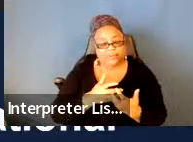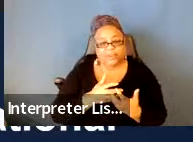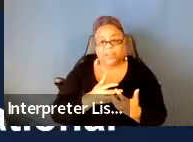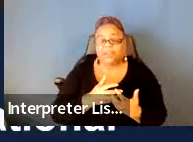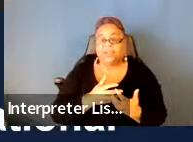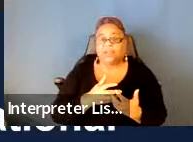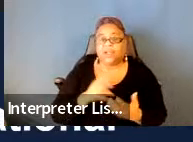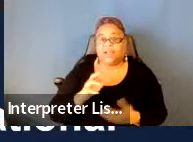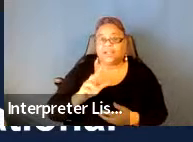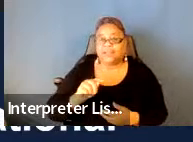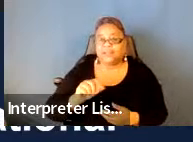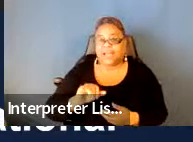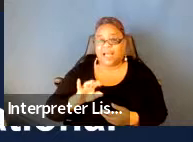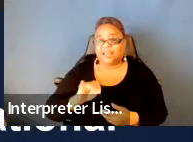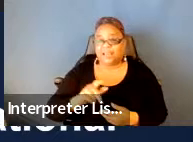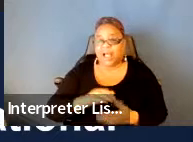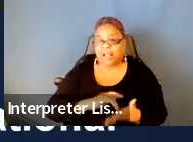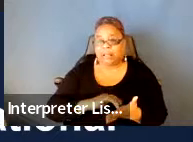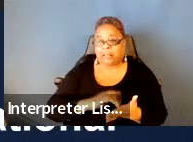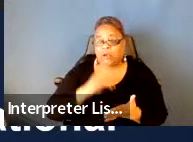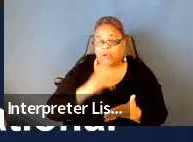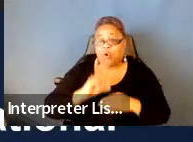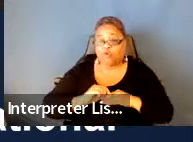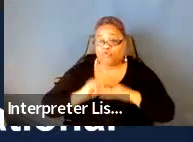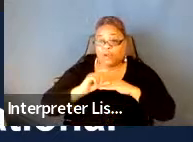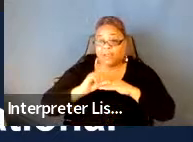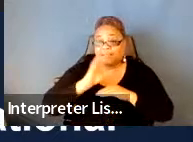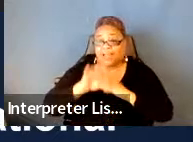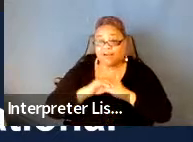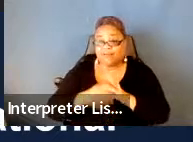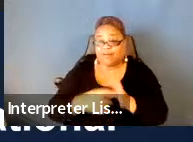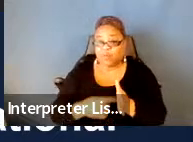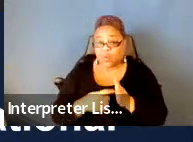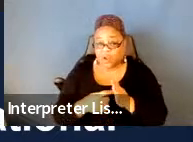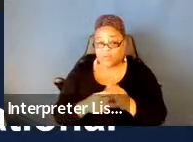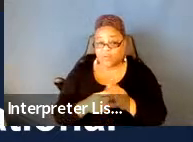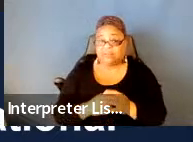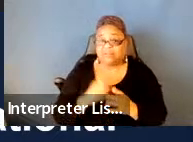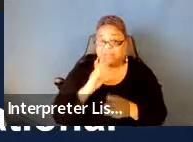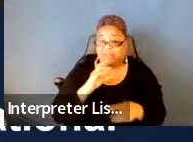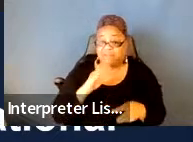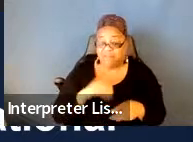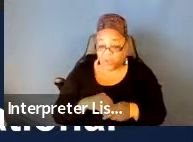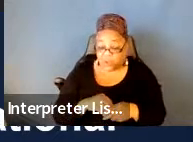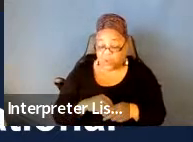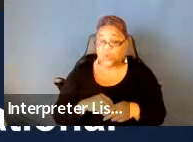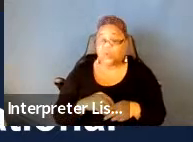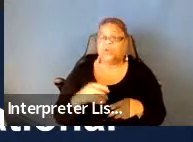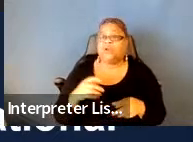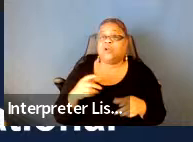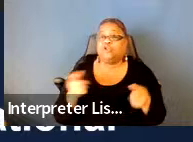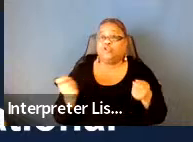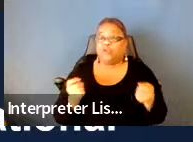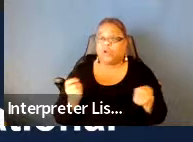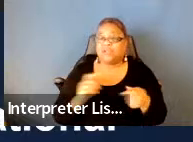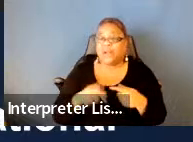requirements. These are signs that provide direction or information about interior space and facilities,